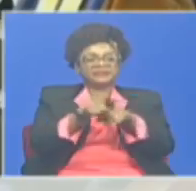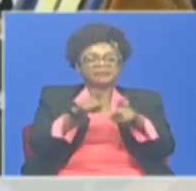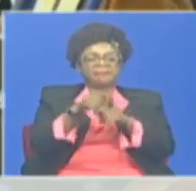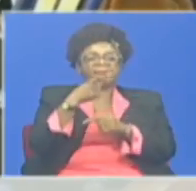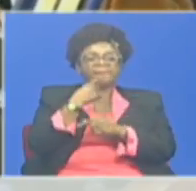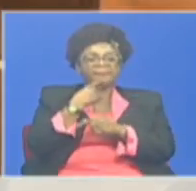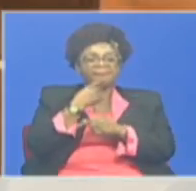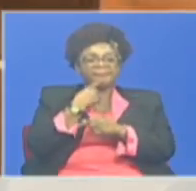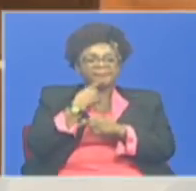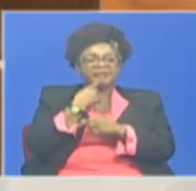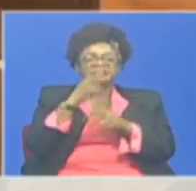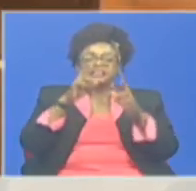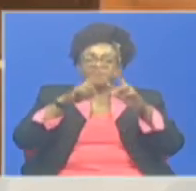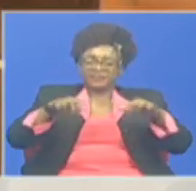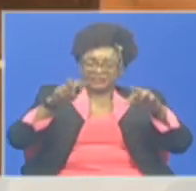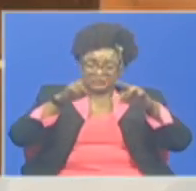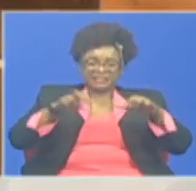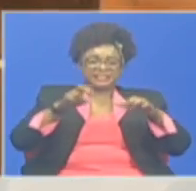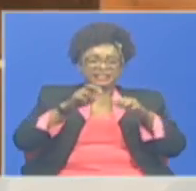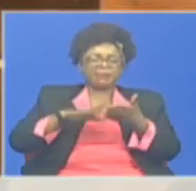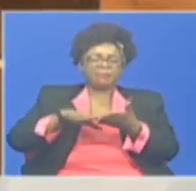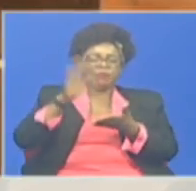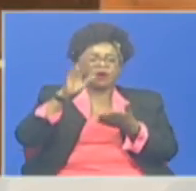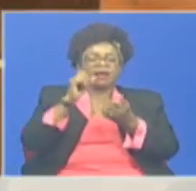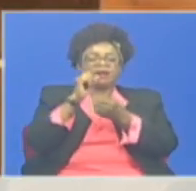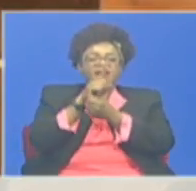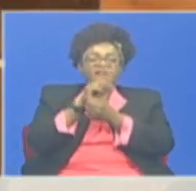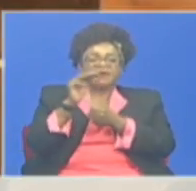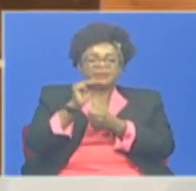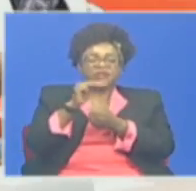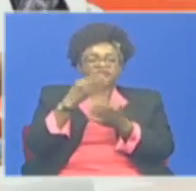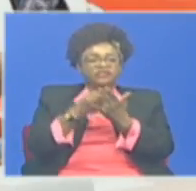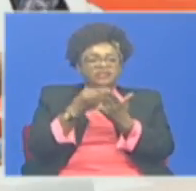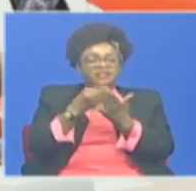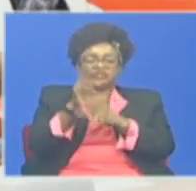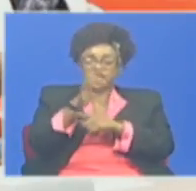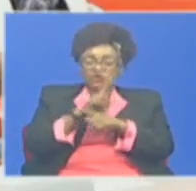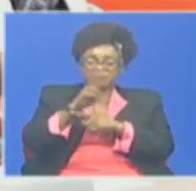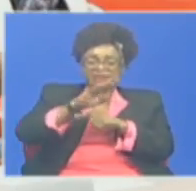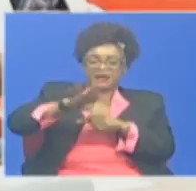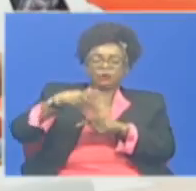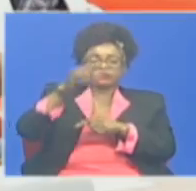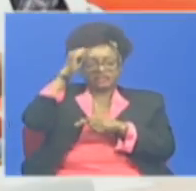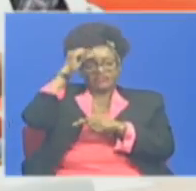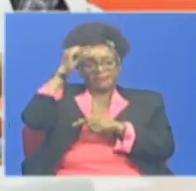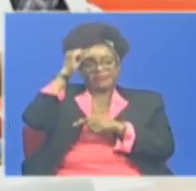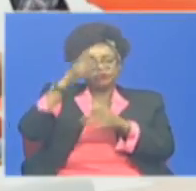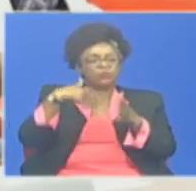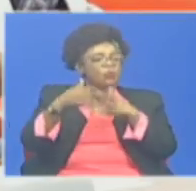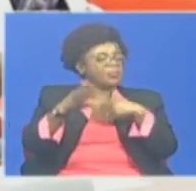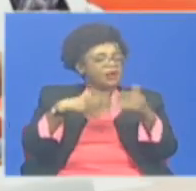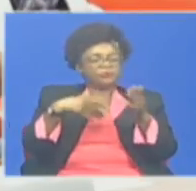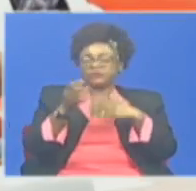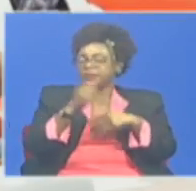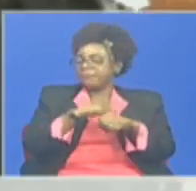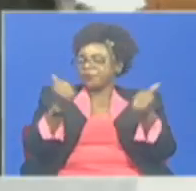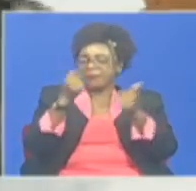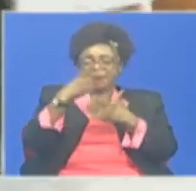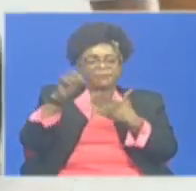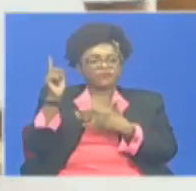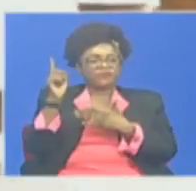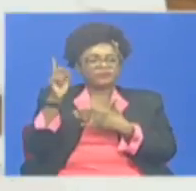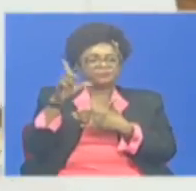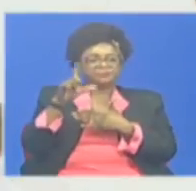it is investigating a further 11 million shillings used by the county government without proper approval.